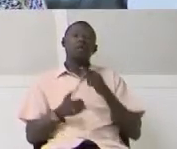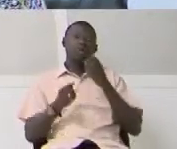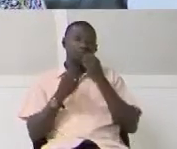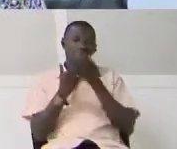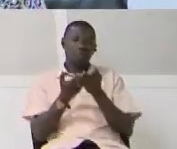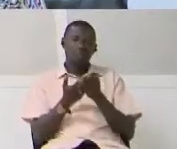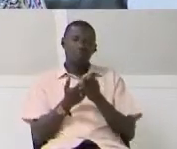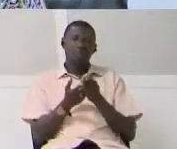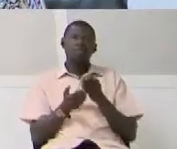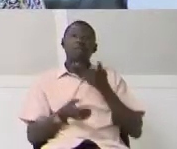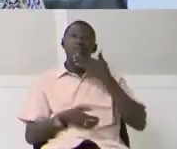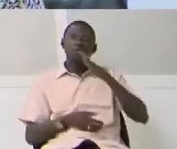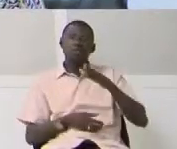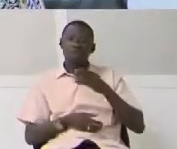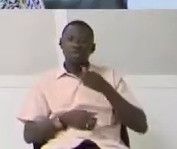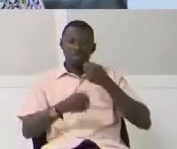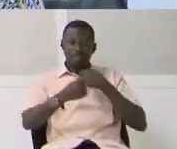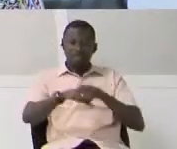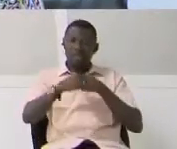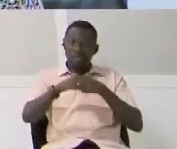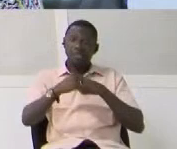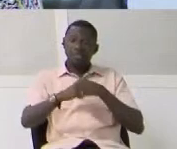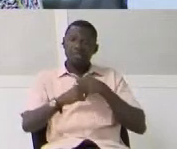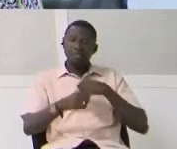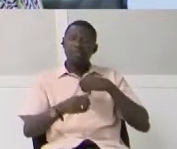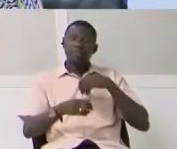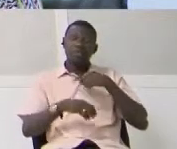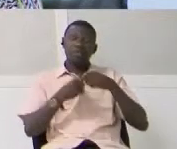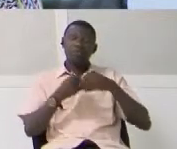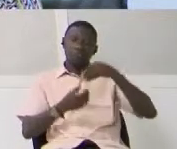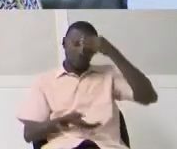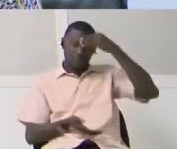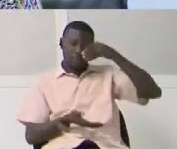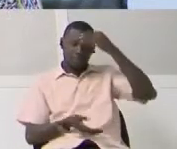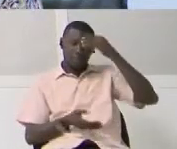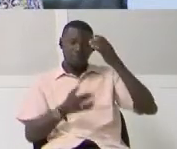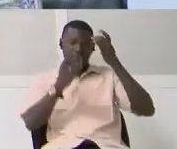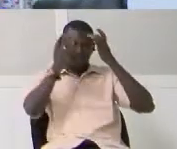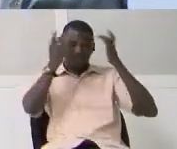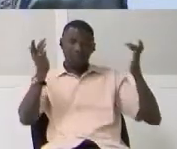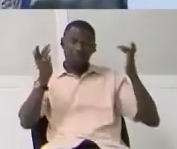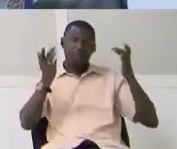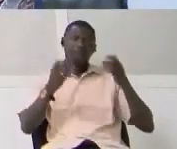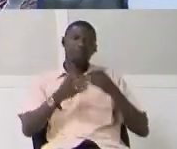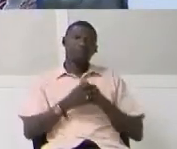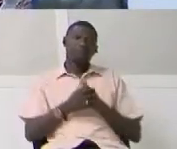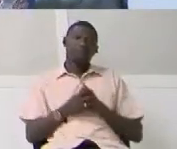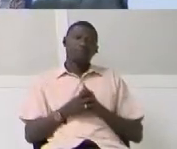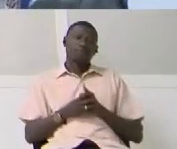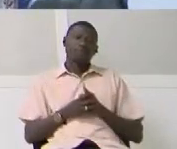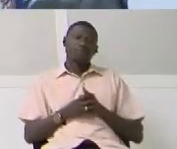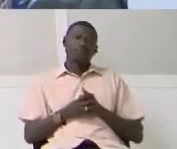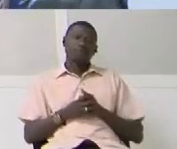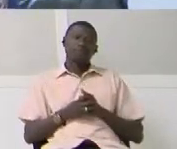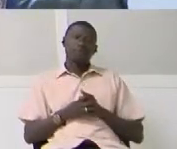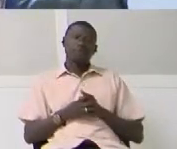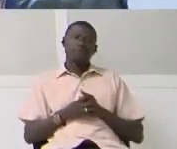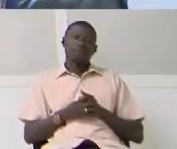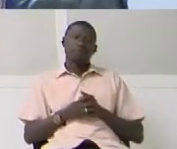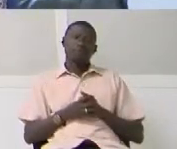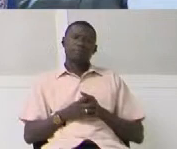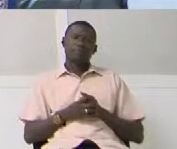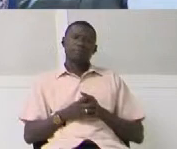if the youth are empowered and helped with skills. Right now,